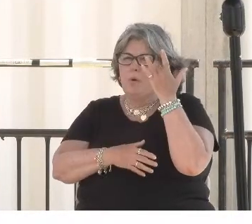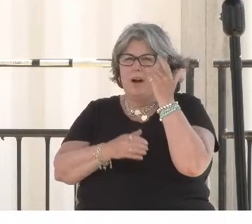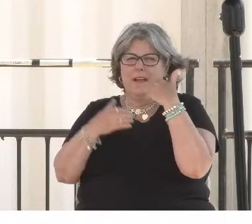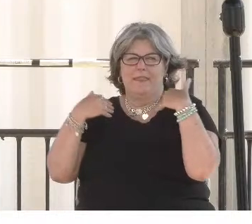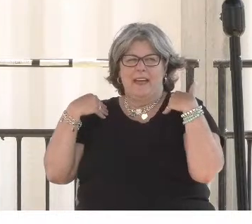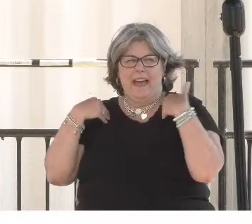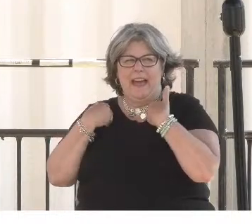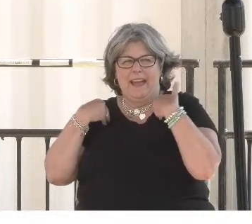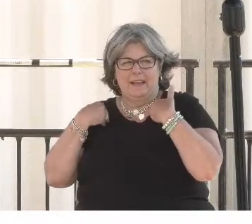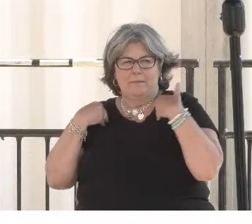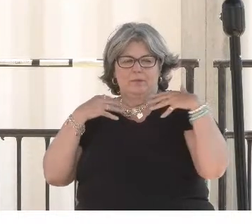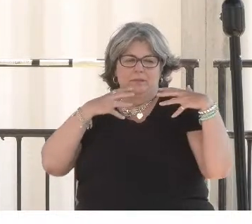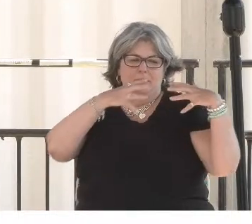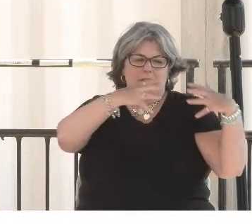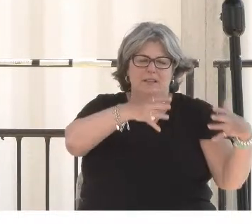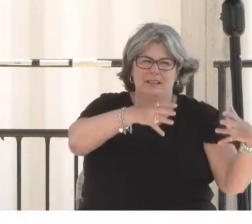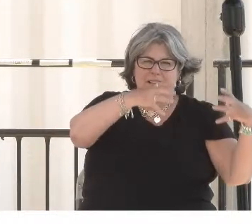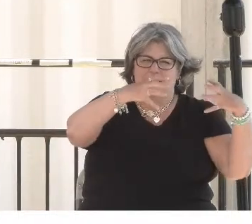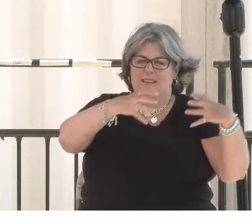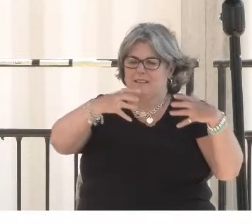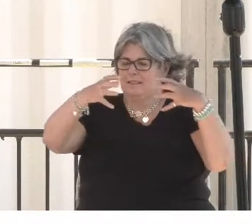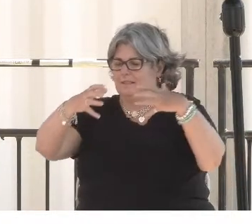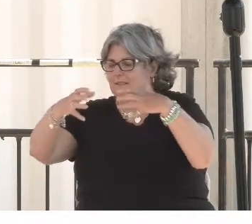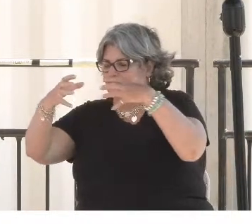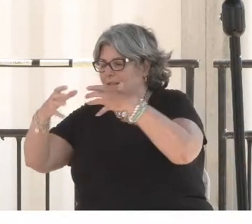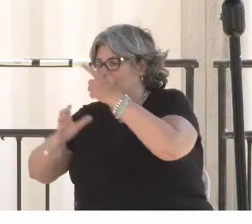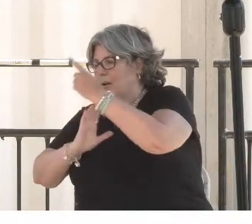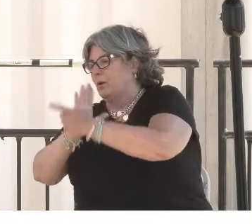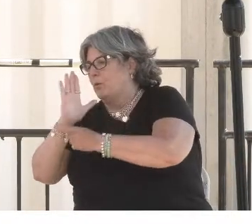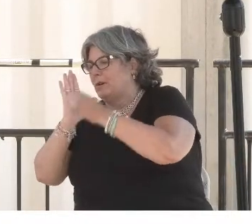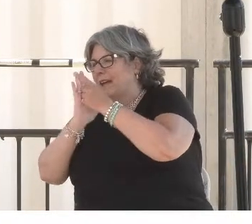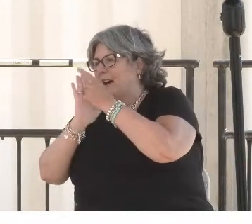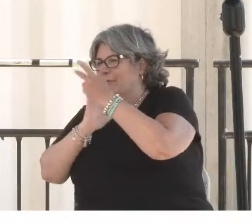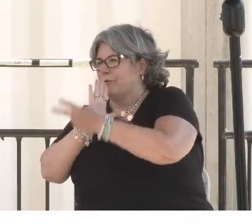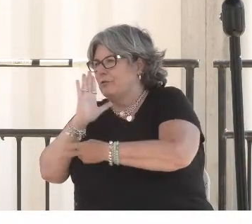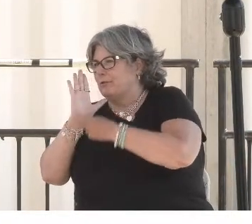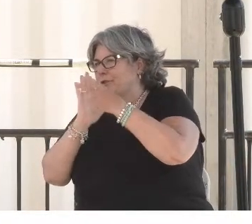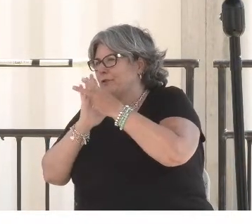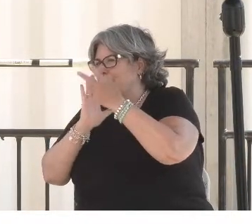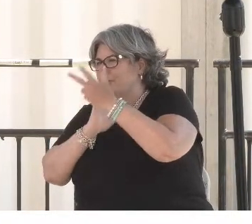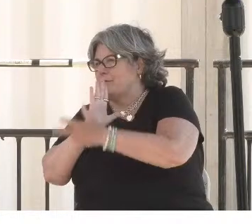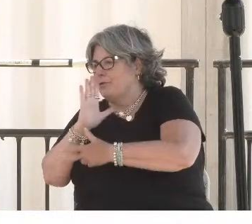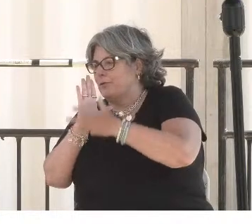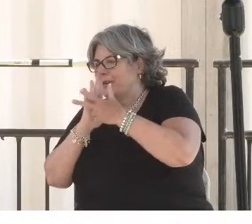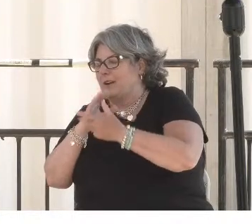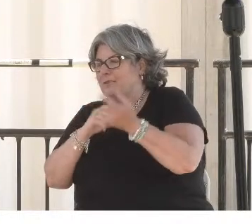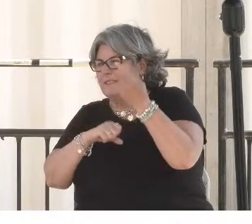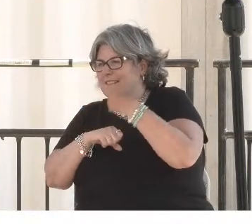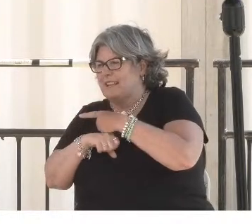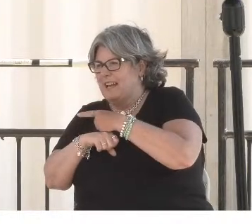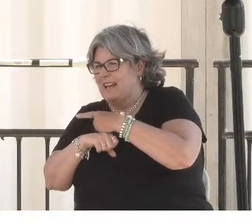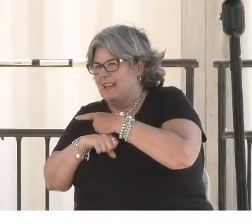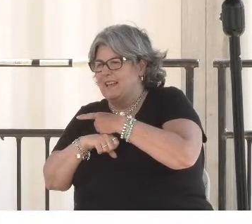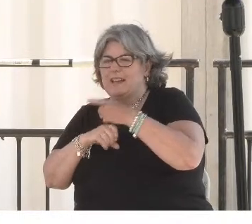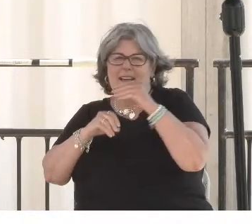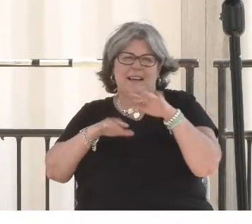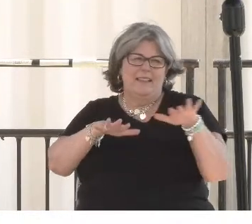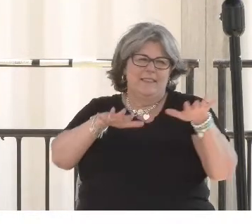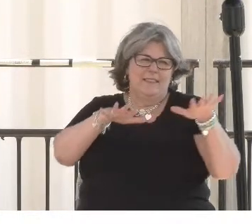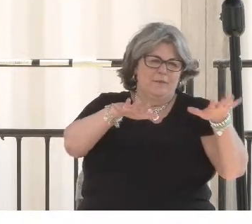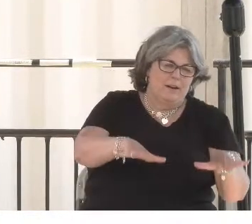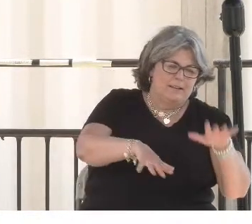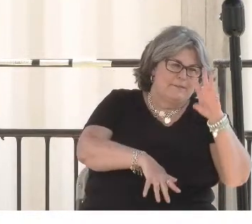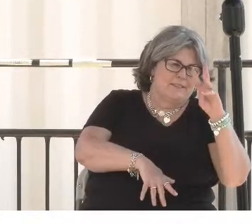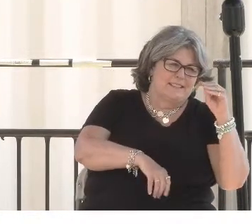in one herd and they're moving them sometimes just 1 hour, 2 hours, 3 hours a day, and then letting that land rest for 60